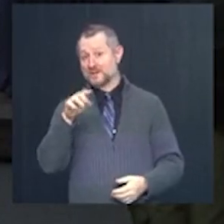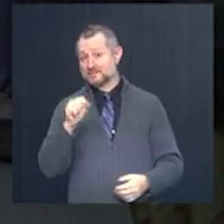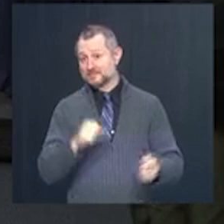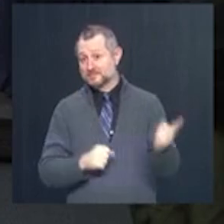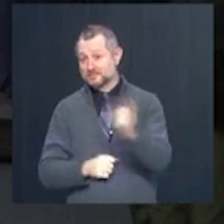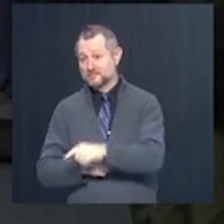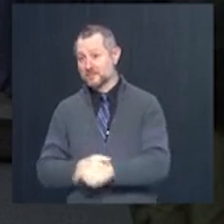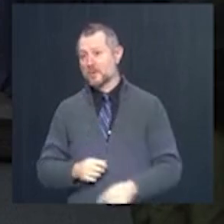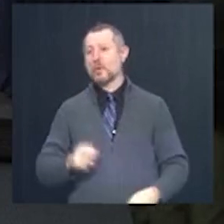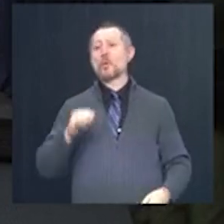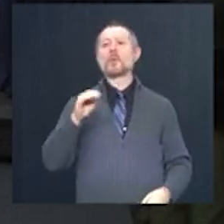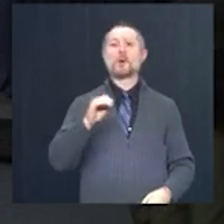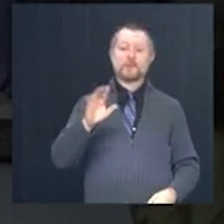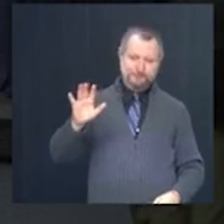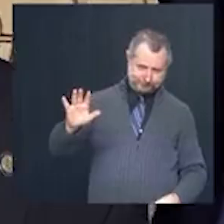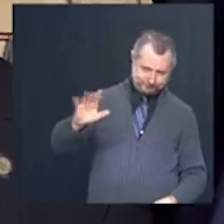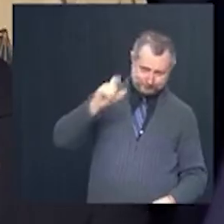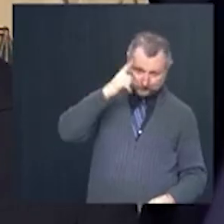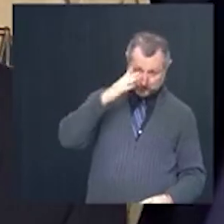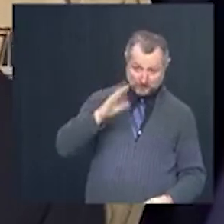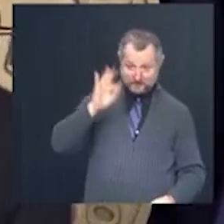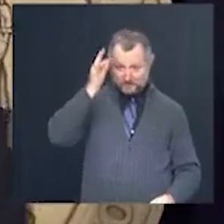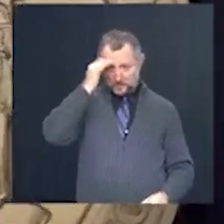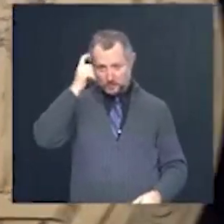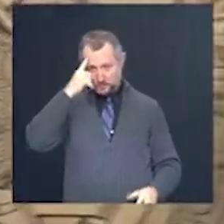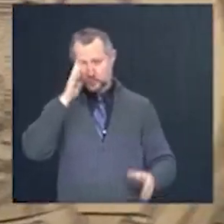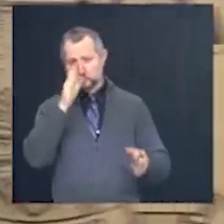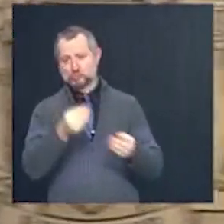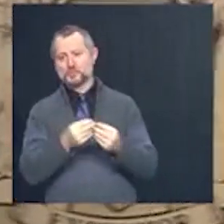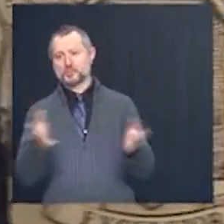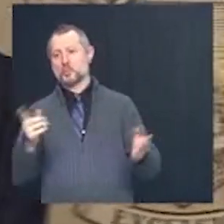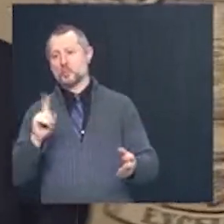will distribute, the feds distribute wherever we